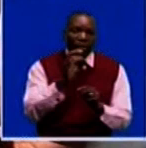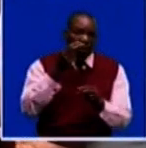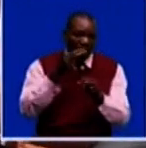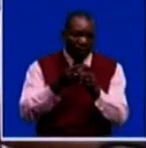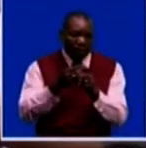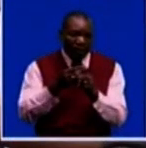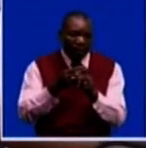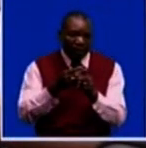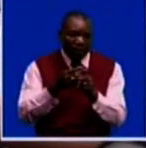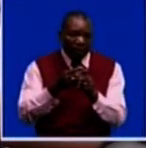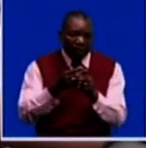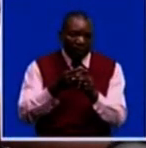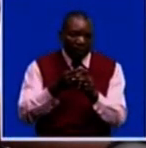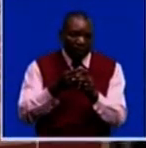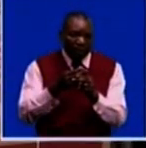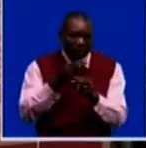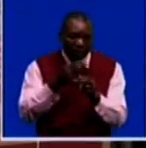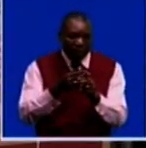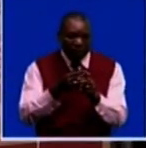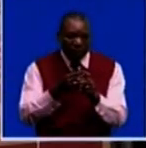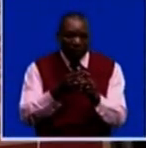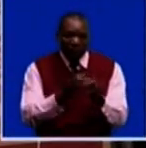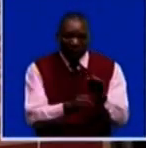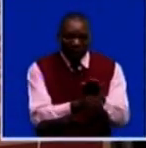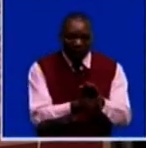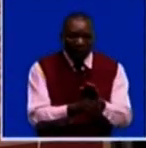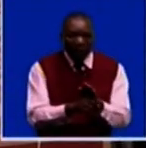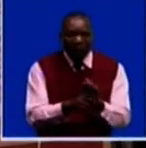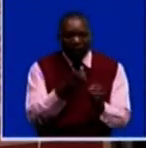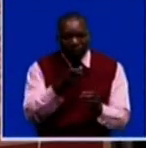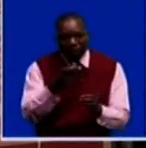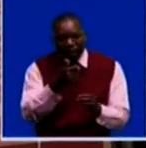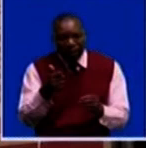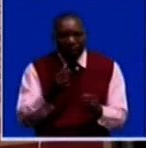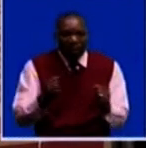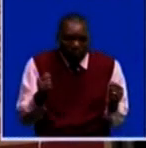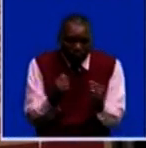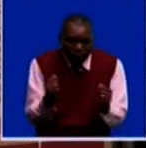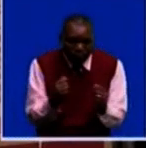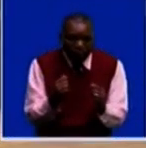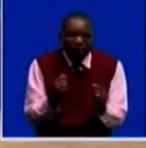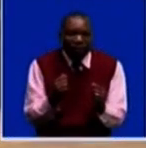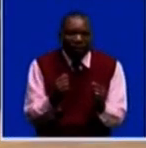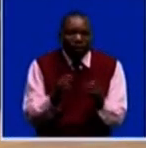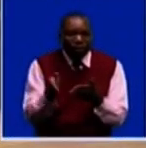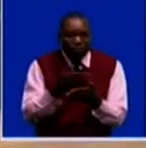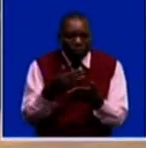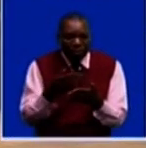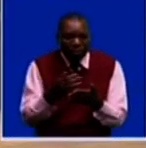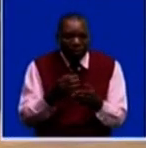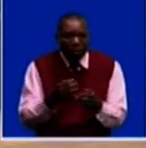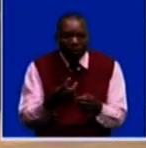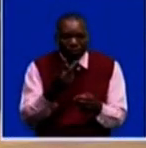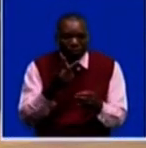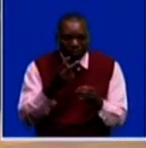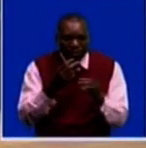for now we have withheld. Other goods also recovered are Fridge's music system, the 2 masks that the suspects